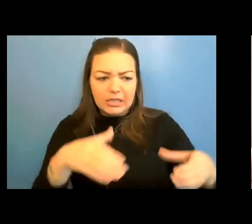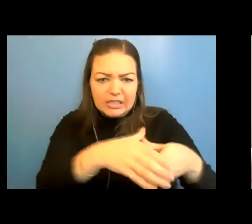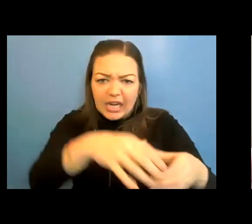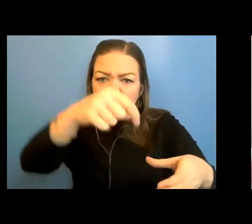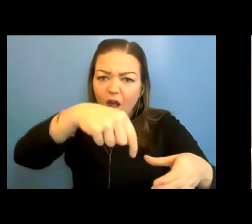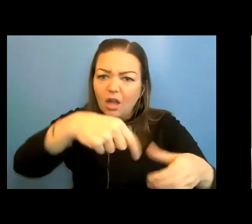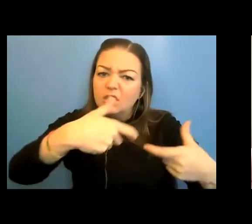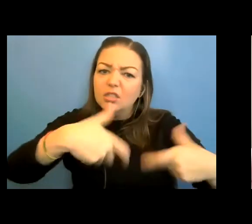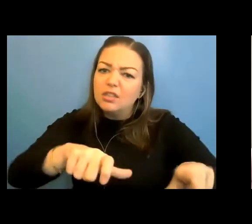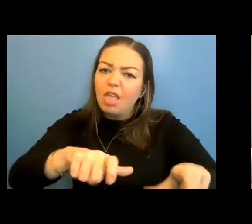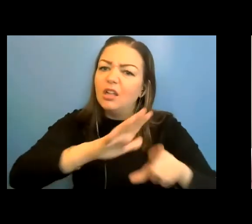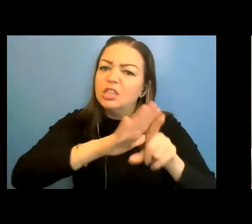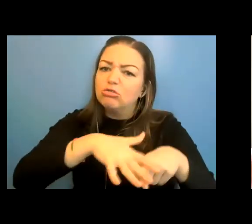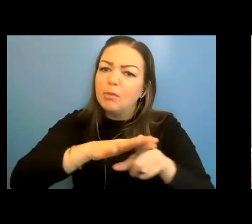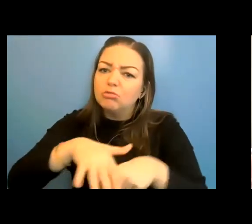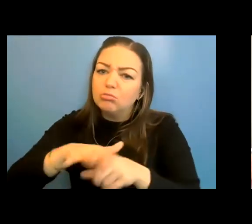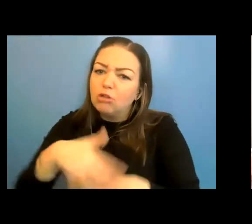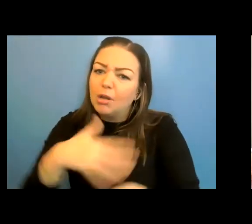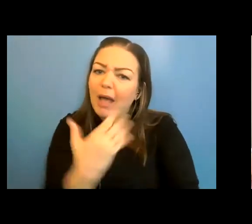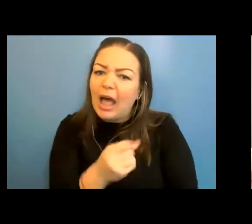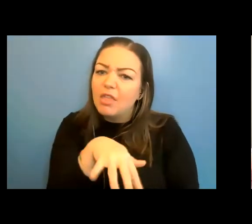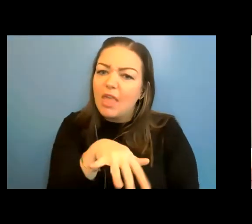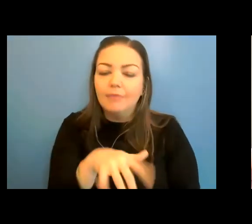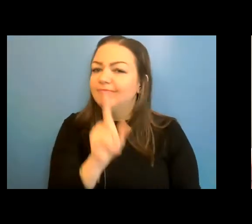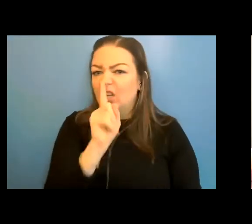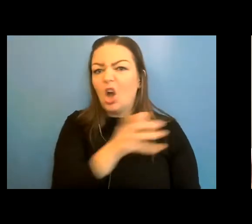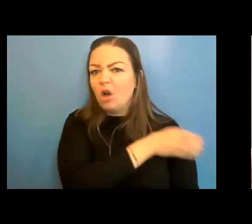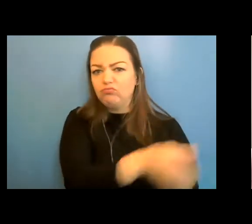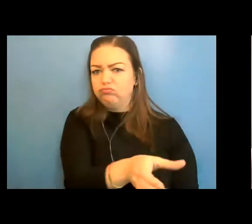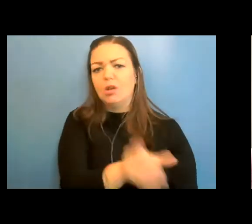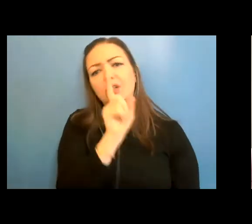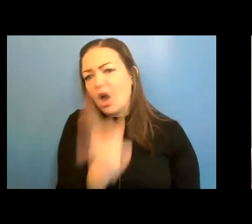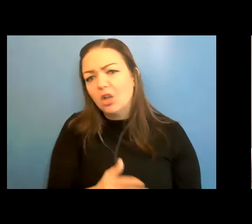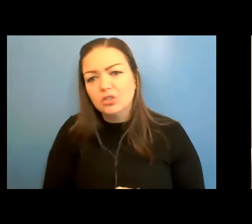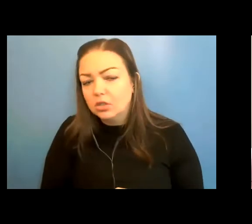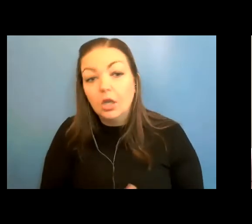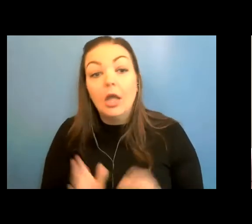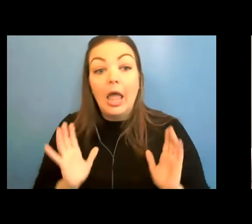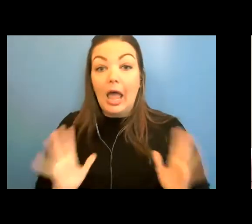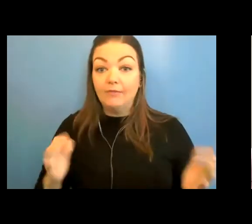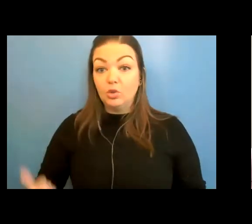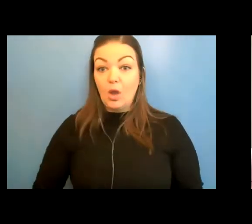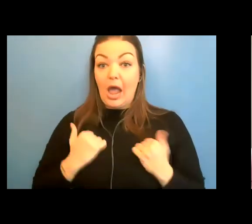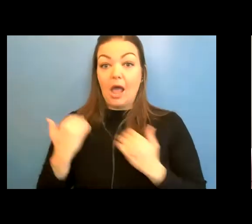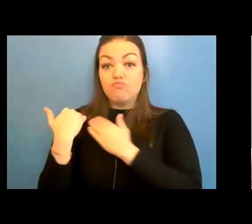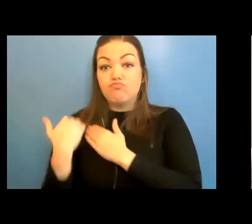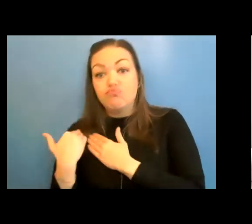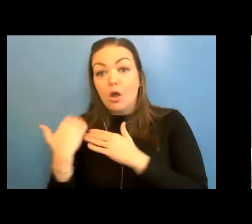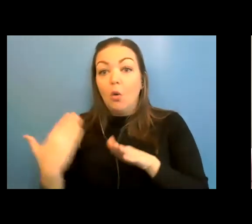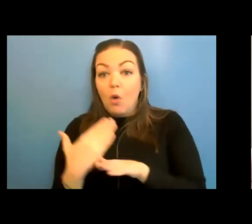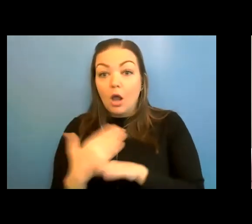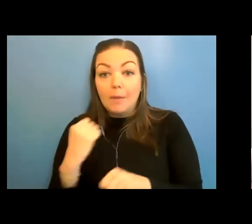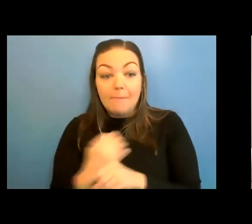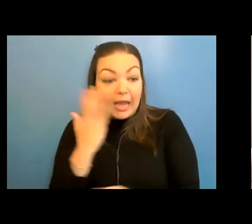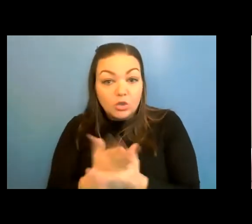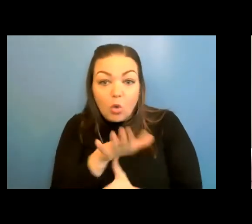systemically discriminatory towards disabled artists. We have to do our fair share of the work in trying to dismantle